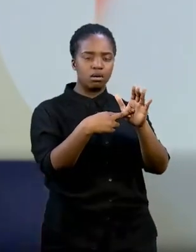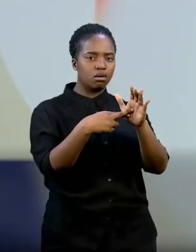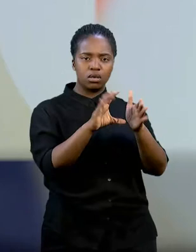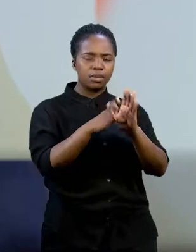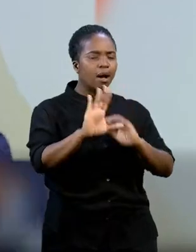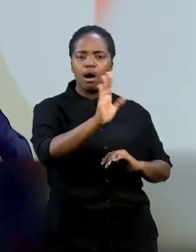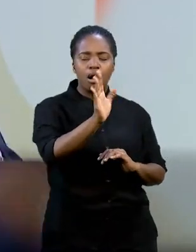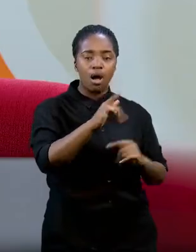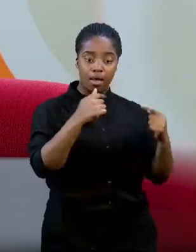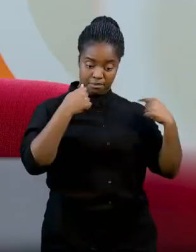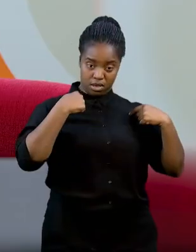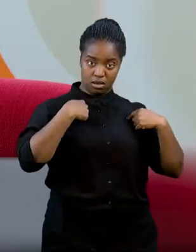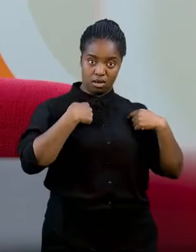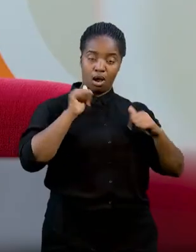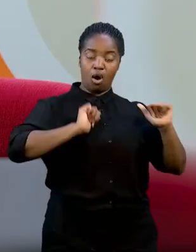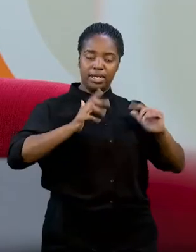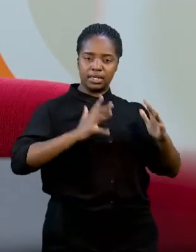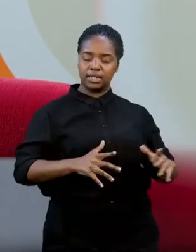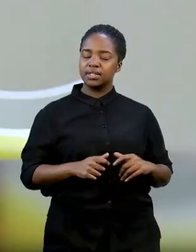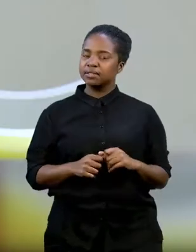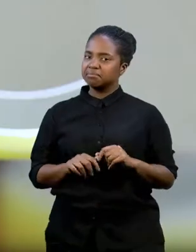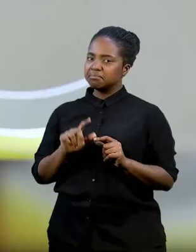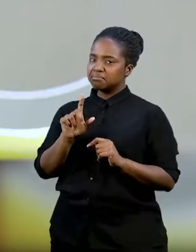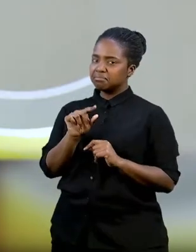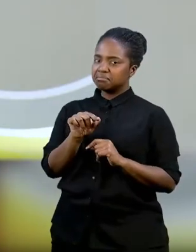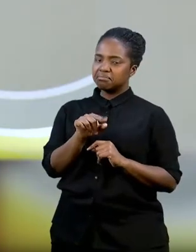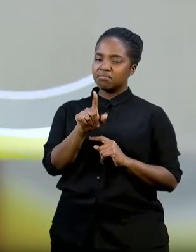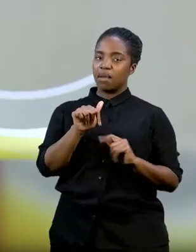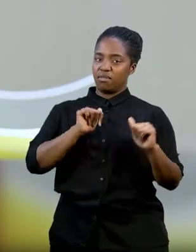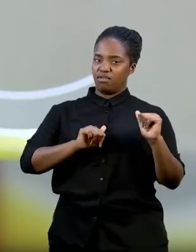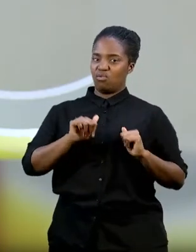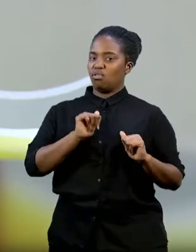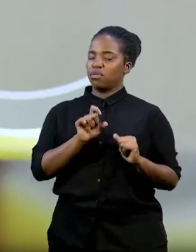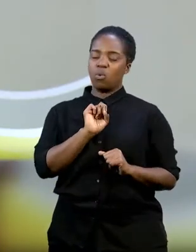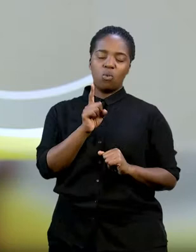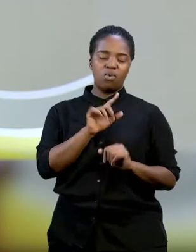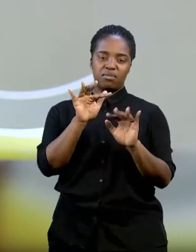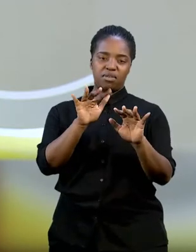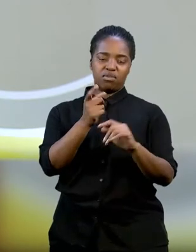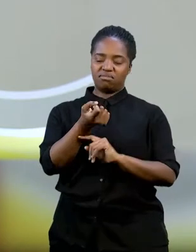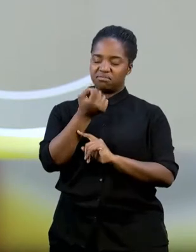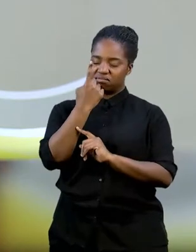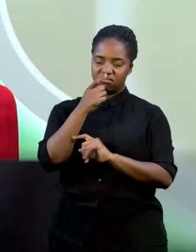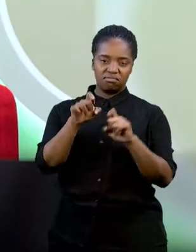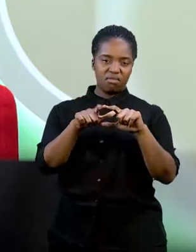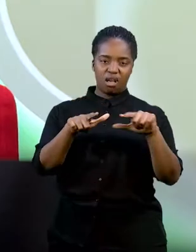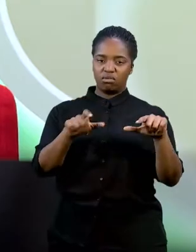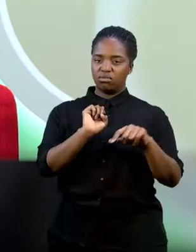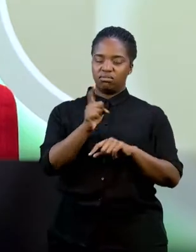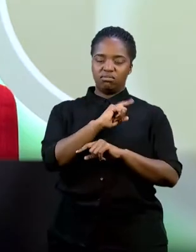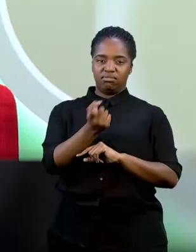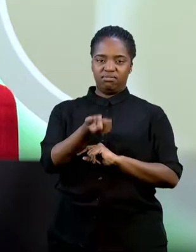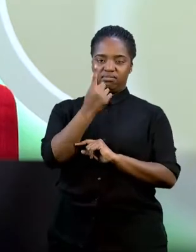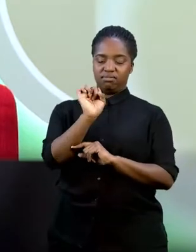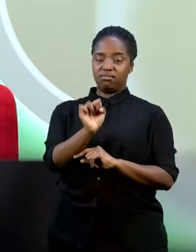represent disability ungena kwi show as an artist Nkateko performance is a universal language. You speak to different people different